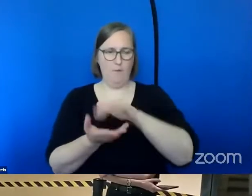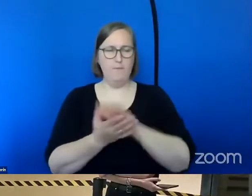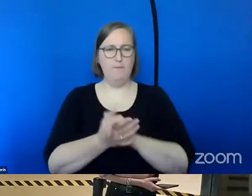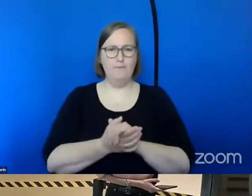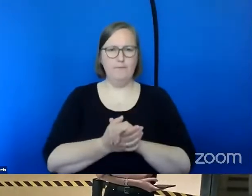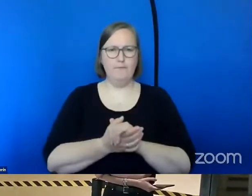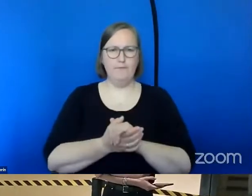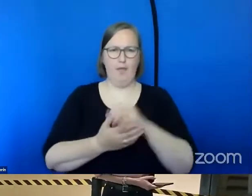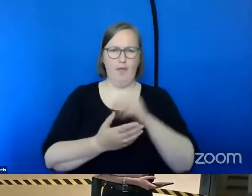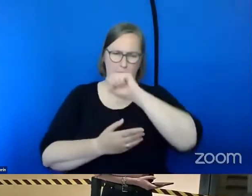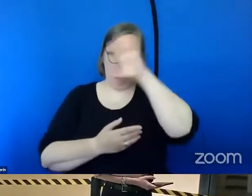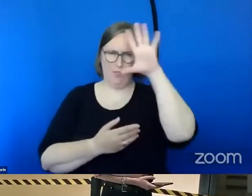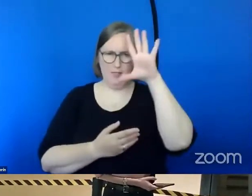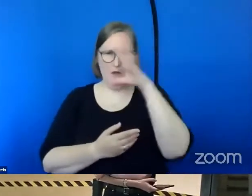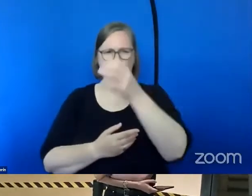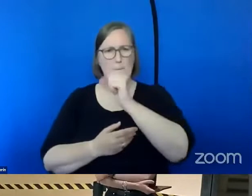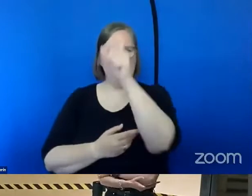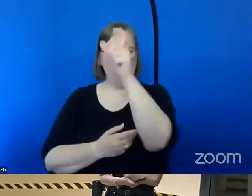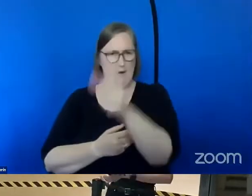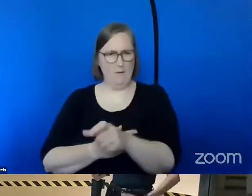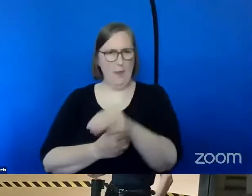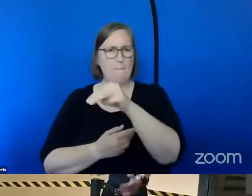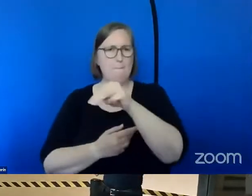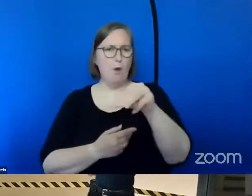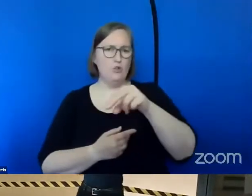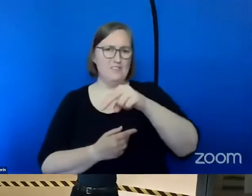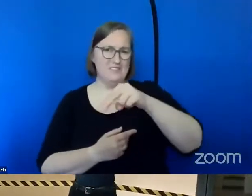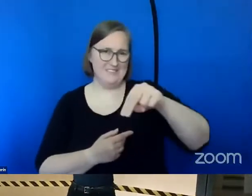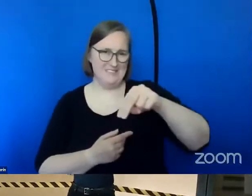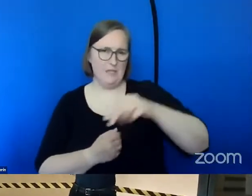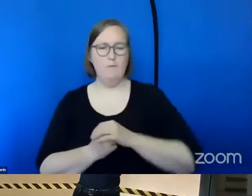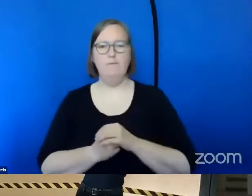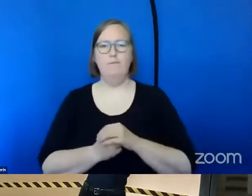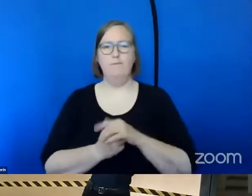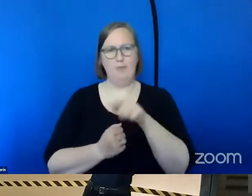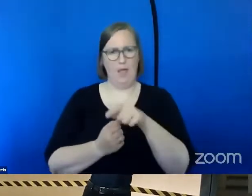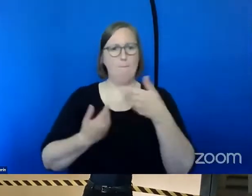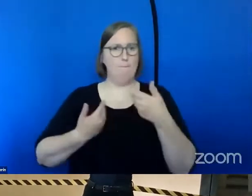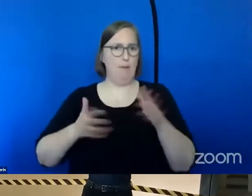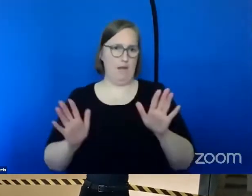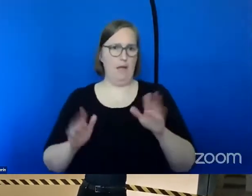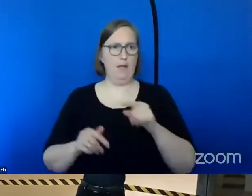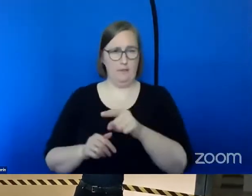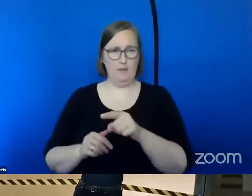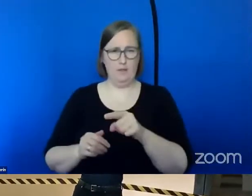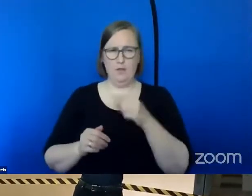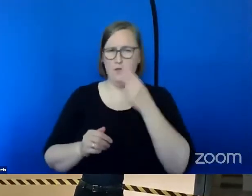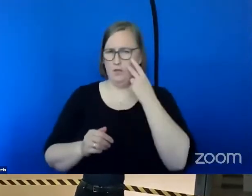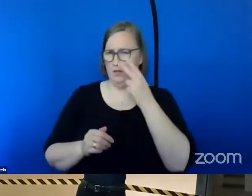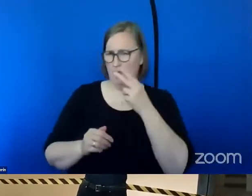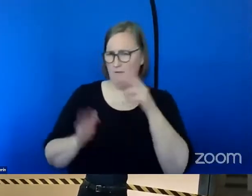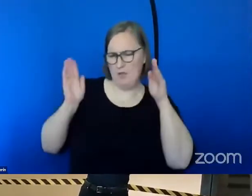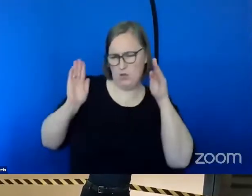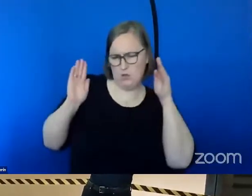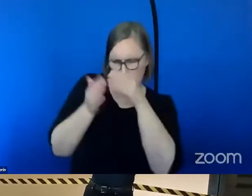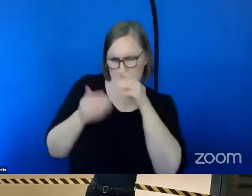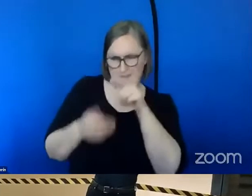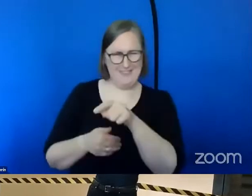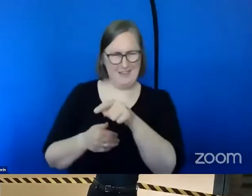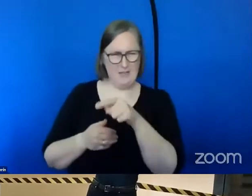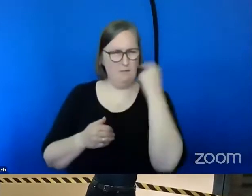knows that he's got to perform to his absolute best. We've seen him do it on the global stage, twice third, 2020